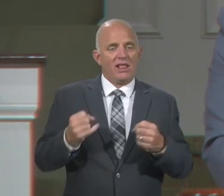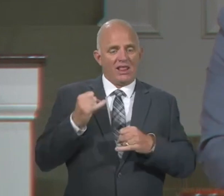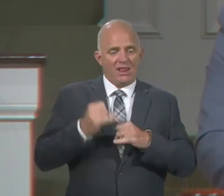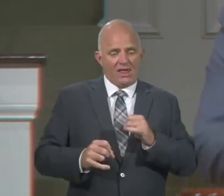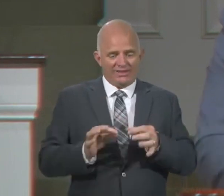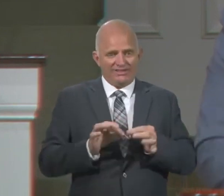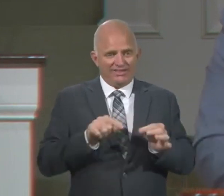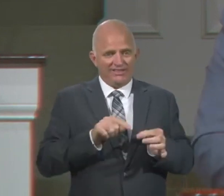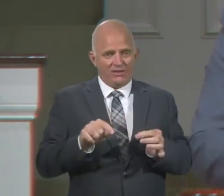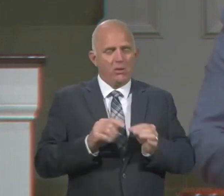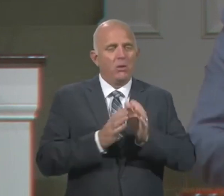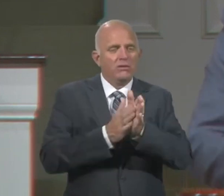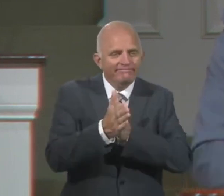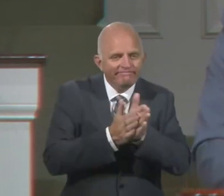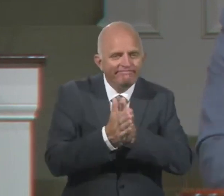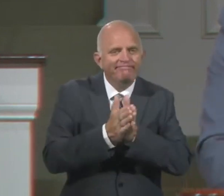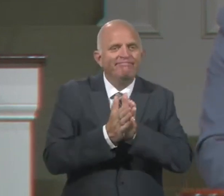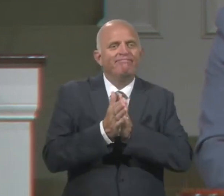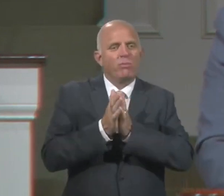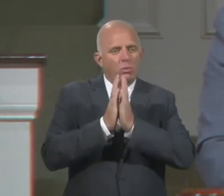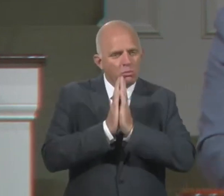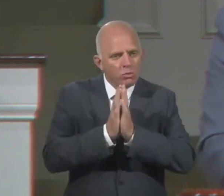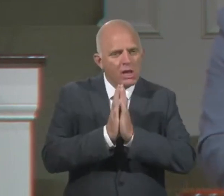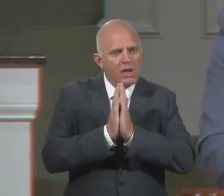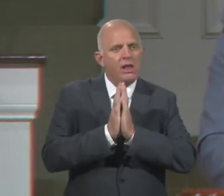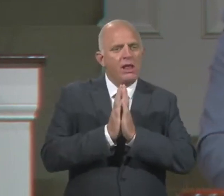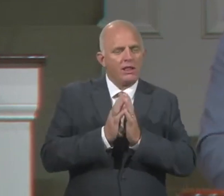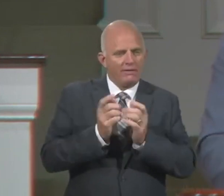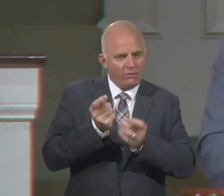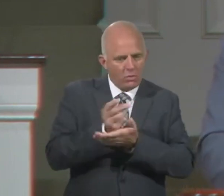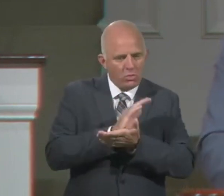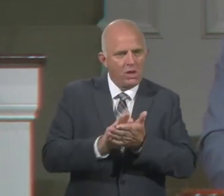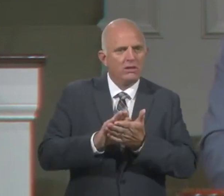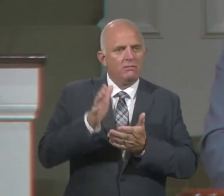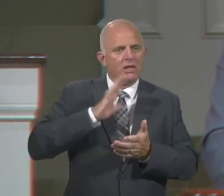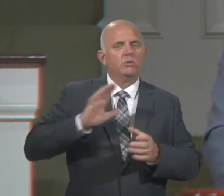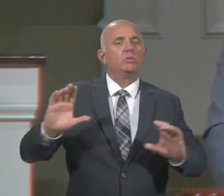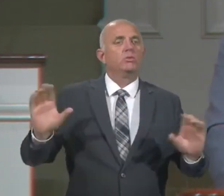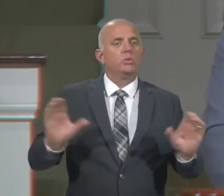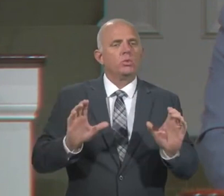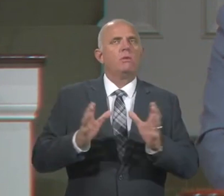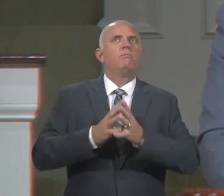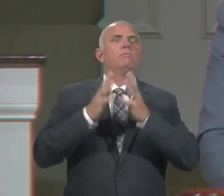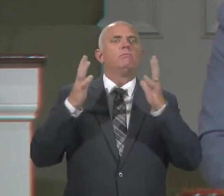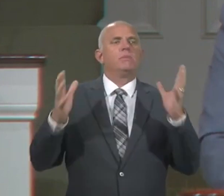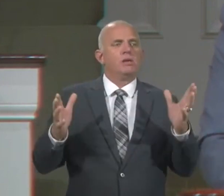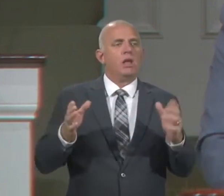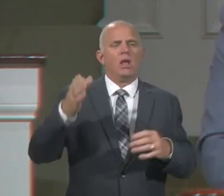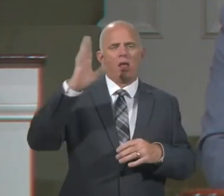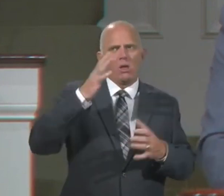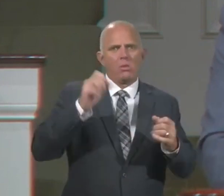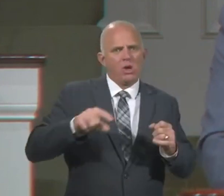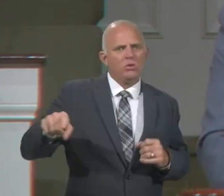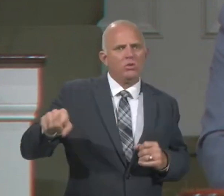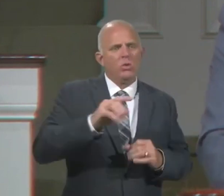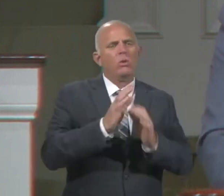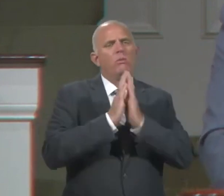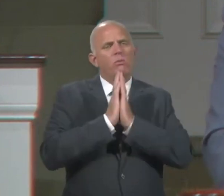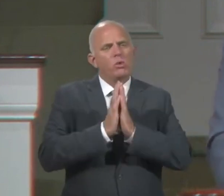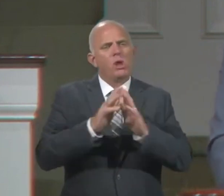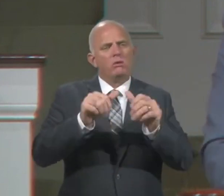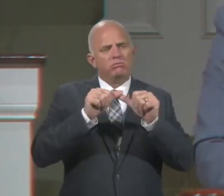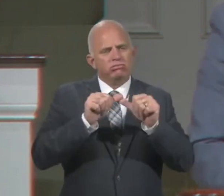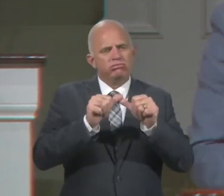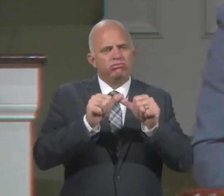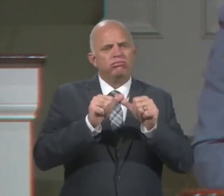the effectual fervent prayer of a righteous man availeth much. God wants us to pray fervently. He